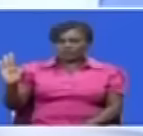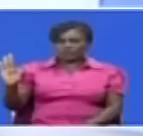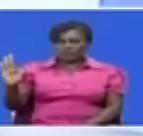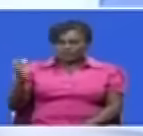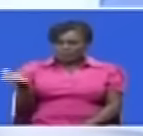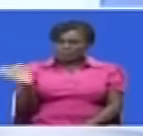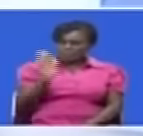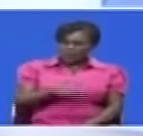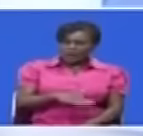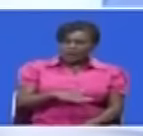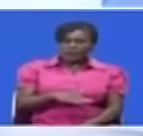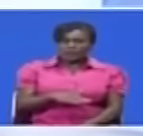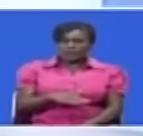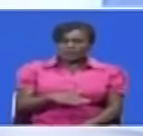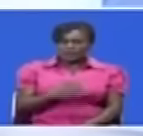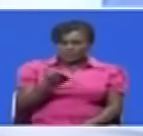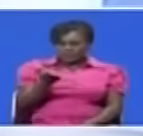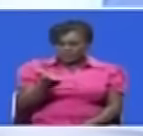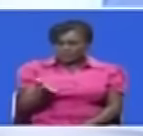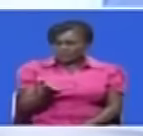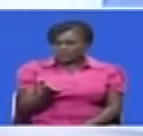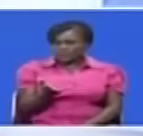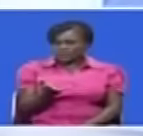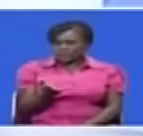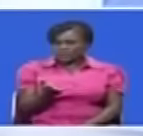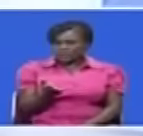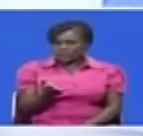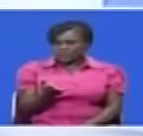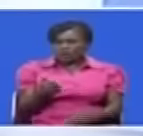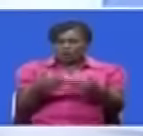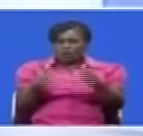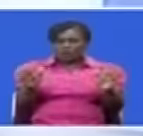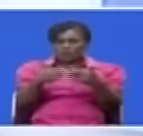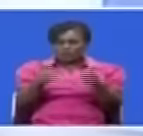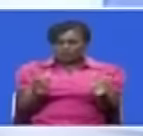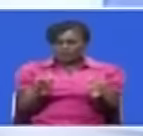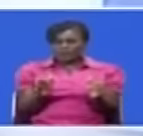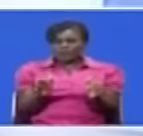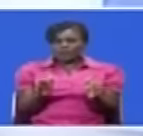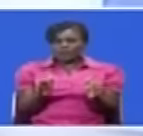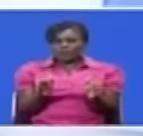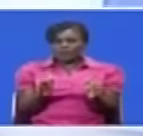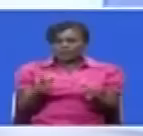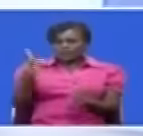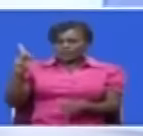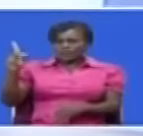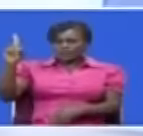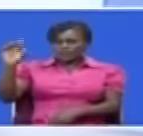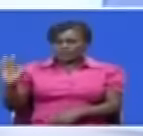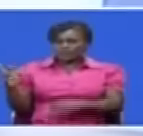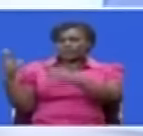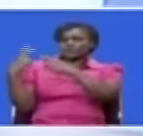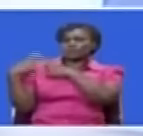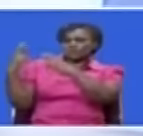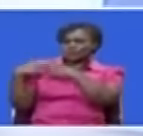and come back across the border, this being perhaps one of the most brazen and open defiances of the KDF's role